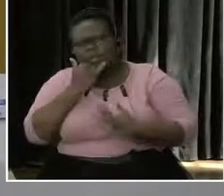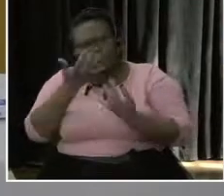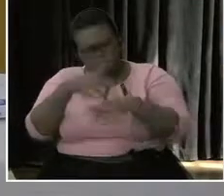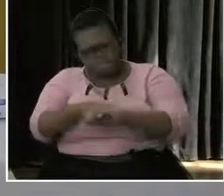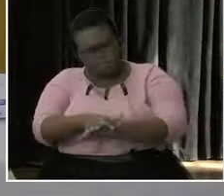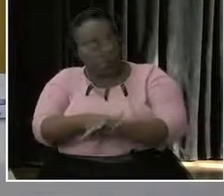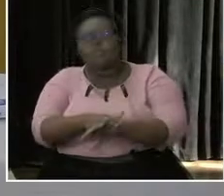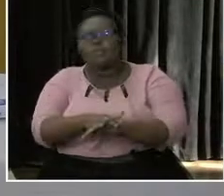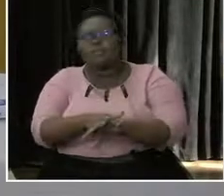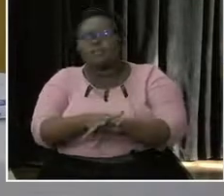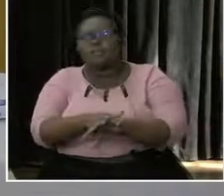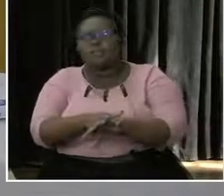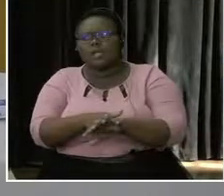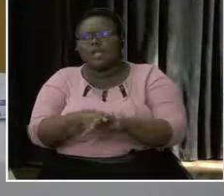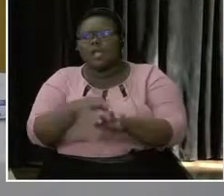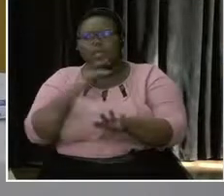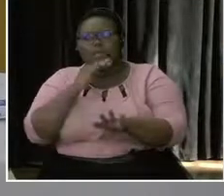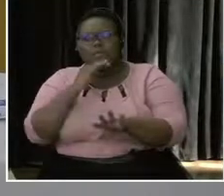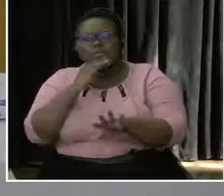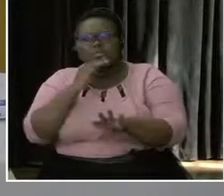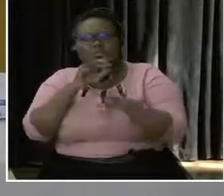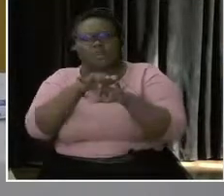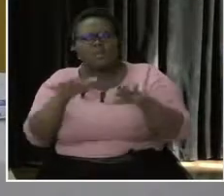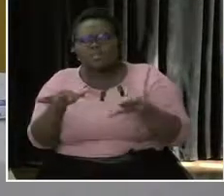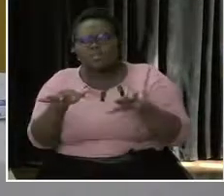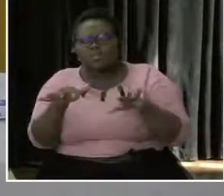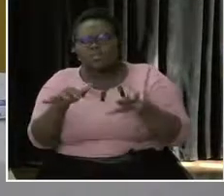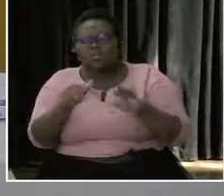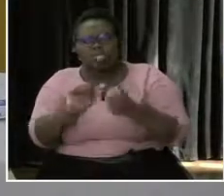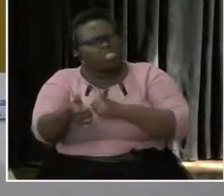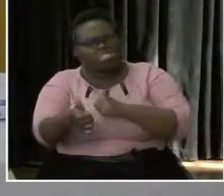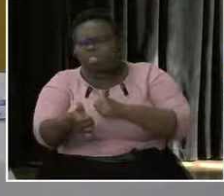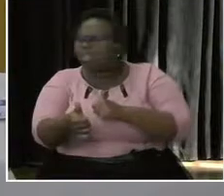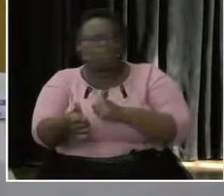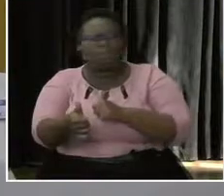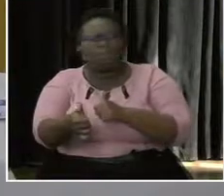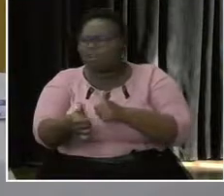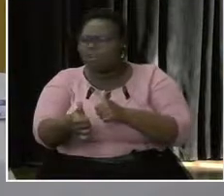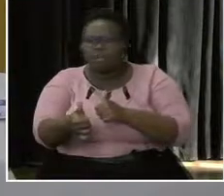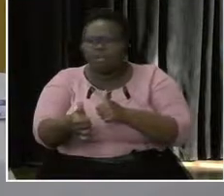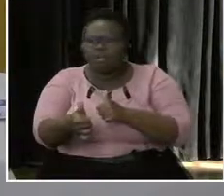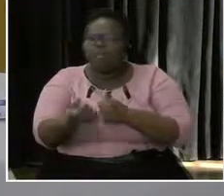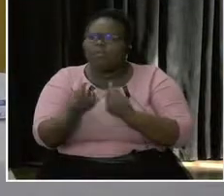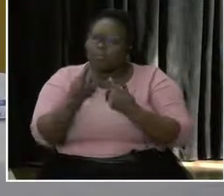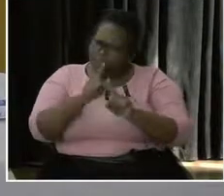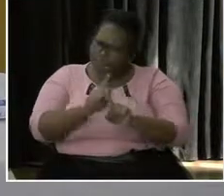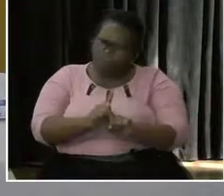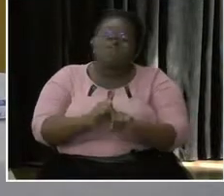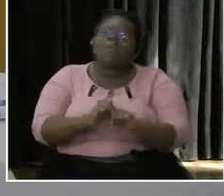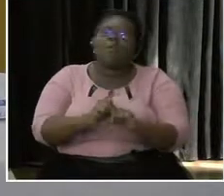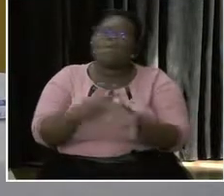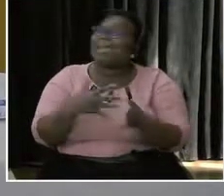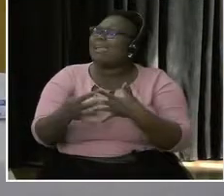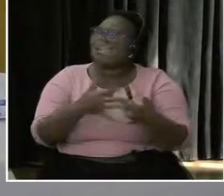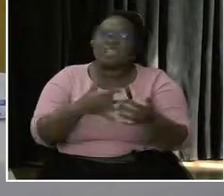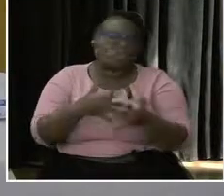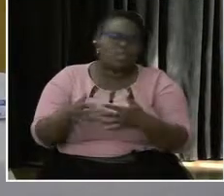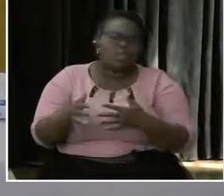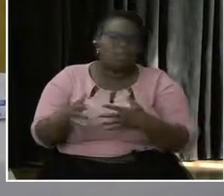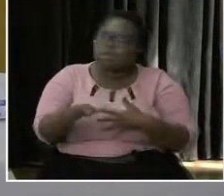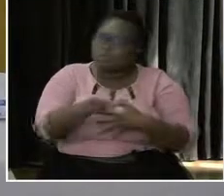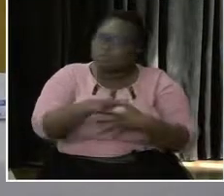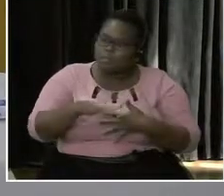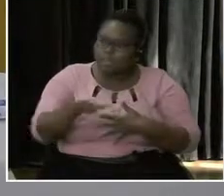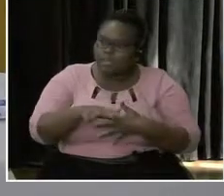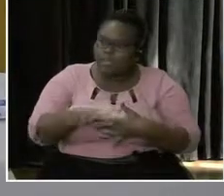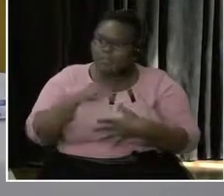implemented. And it does not mean that people are running away. Consequent management follows you wherever you are. So we have to deal